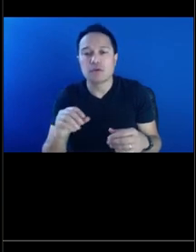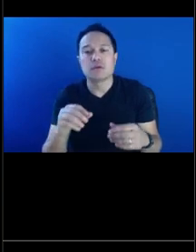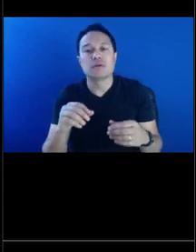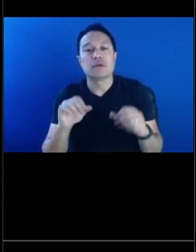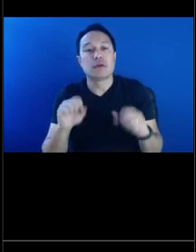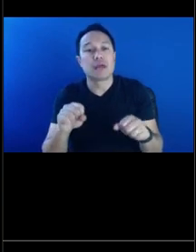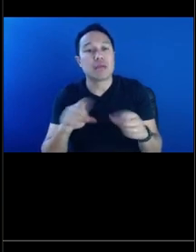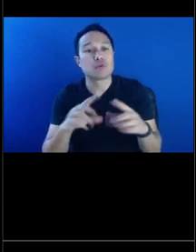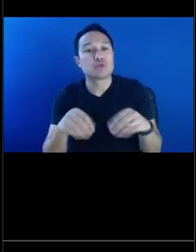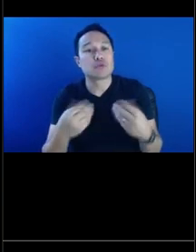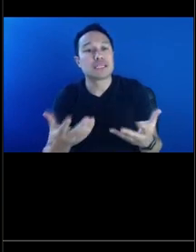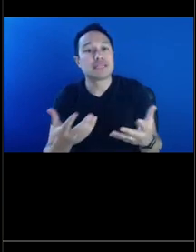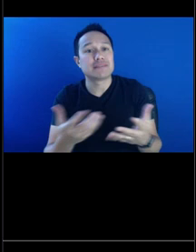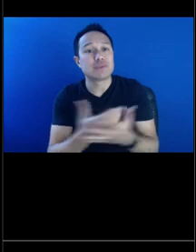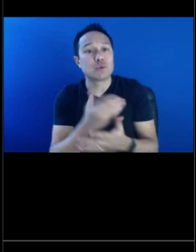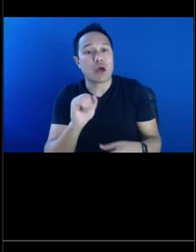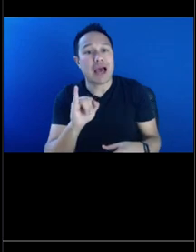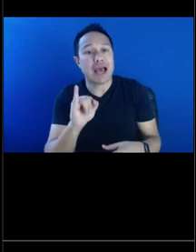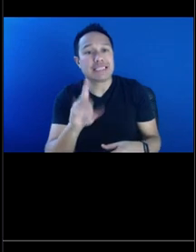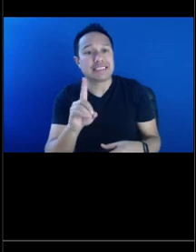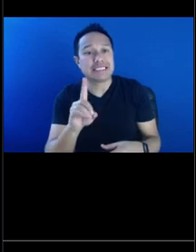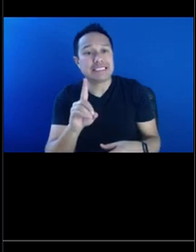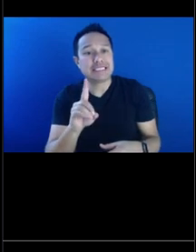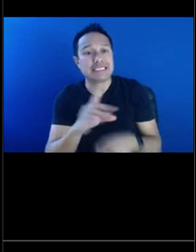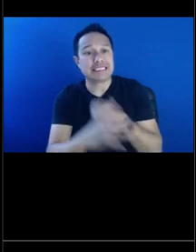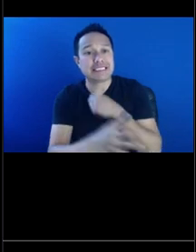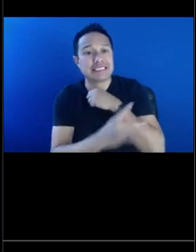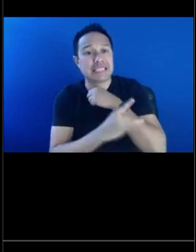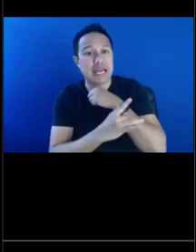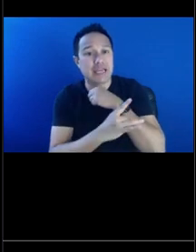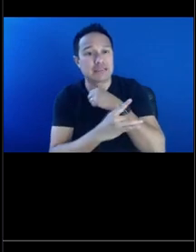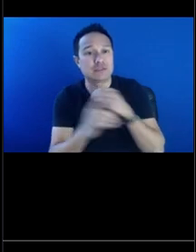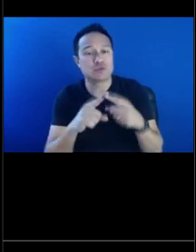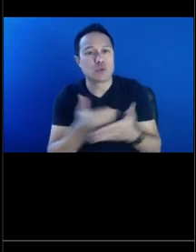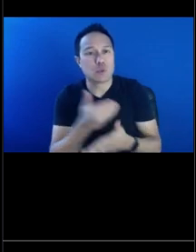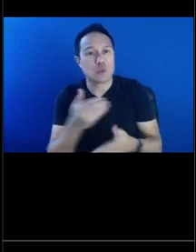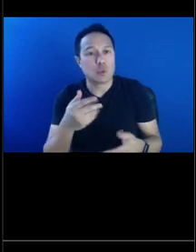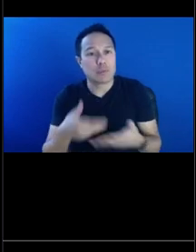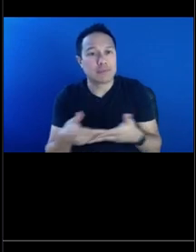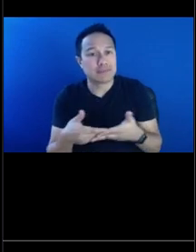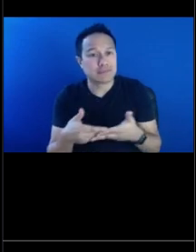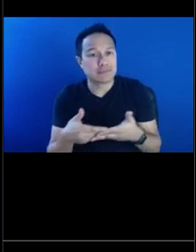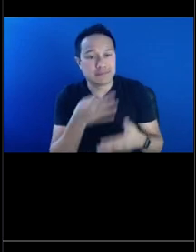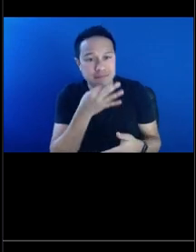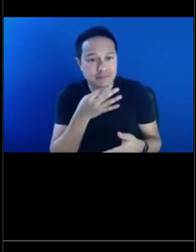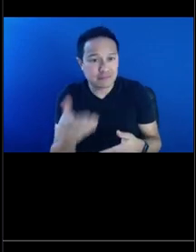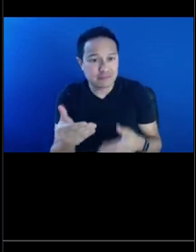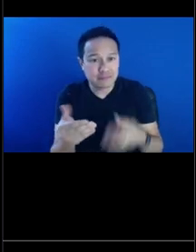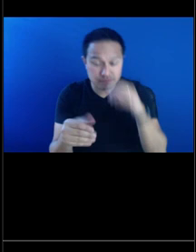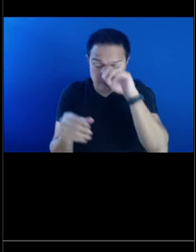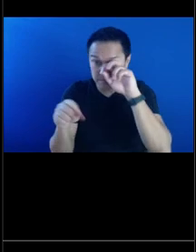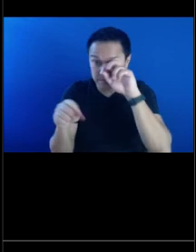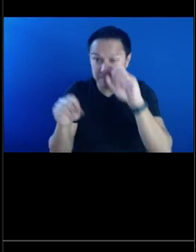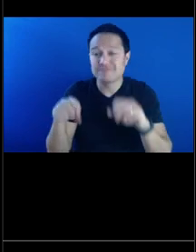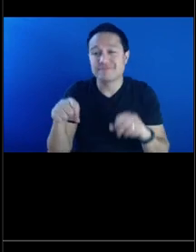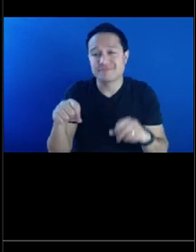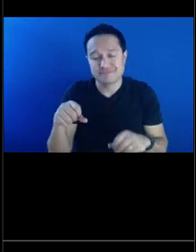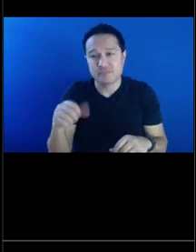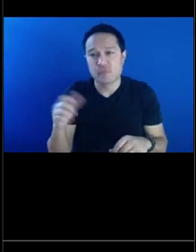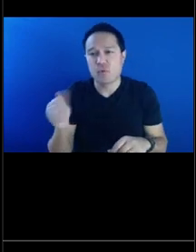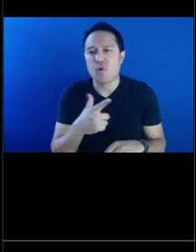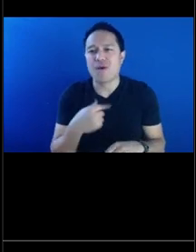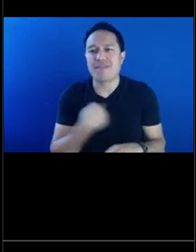2020 pups very soon? That's such a good question. Yeah, I'm sure, you know, as everyone knows, we're all impacted by